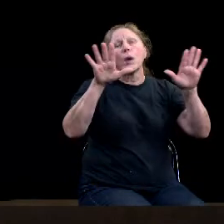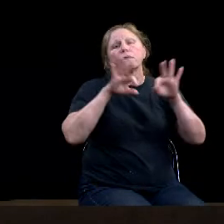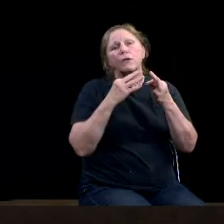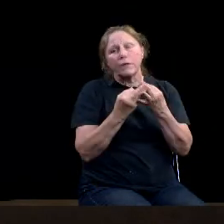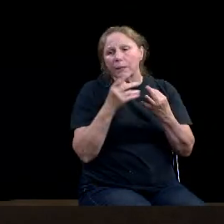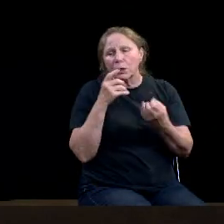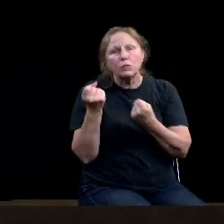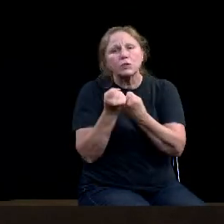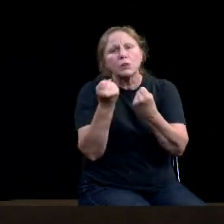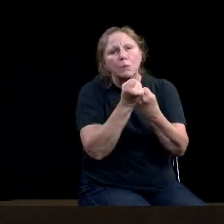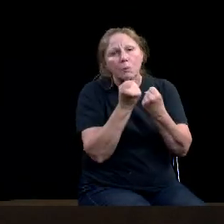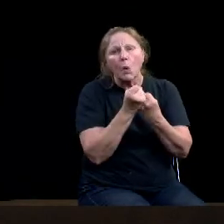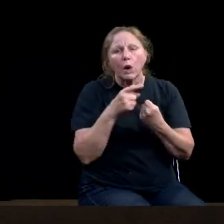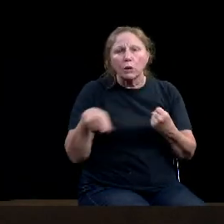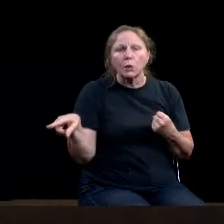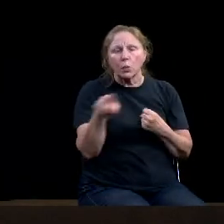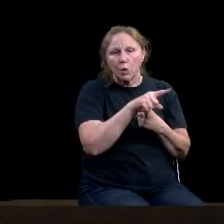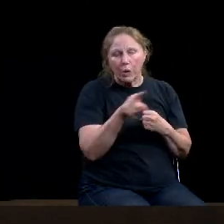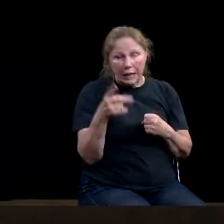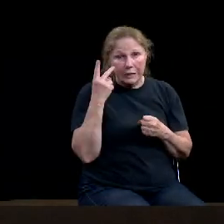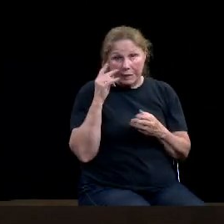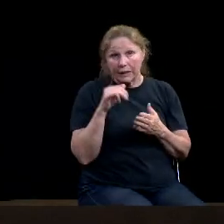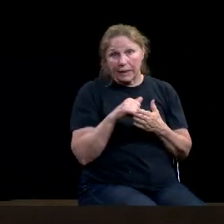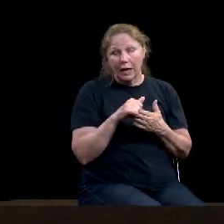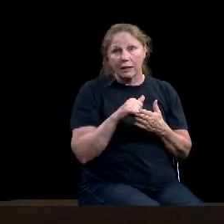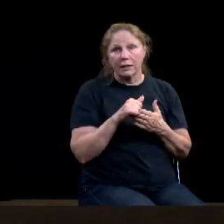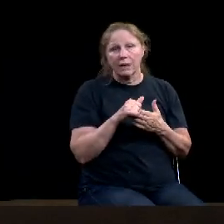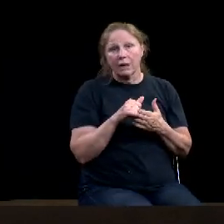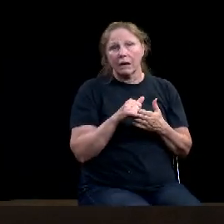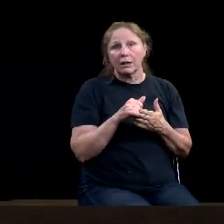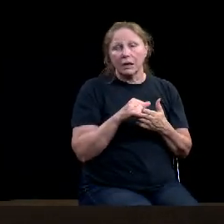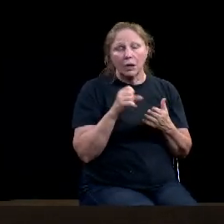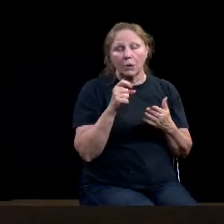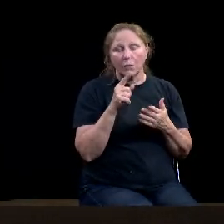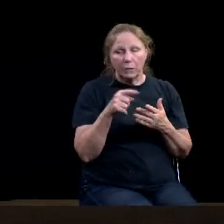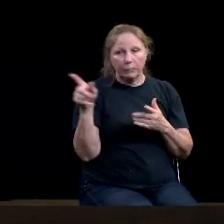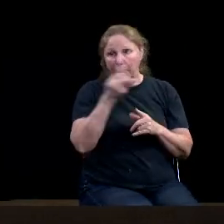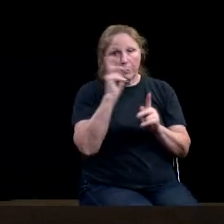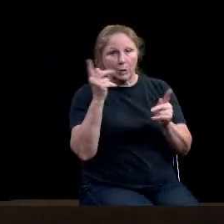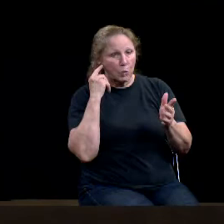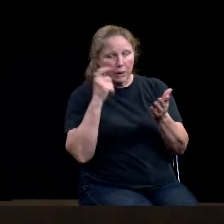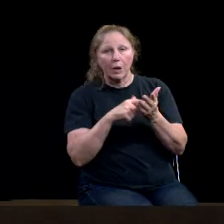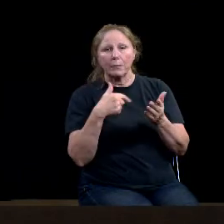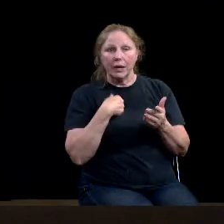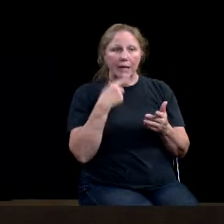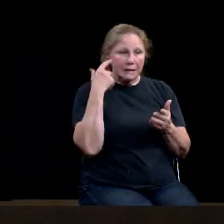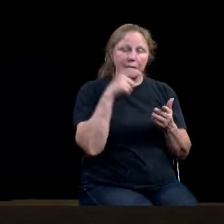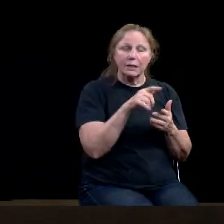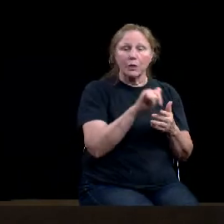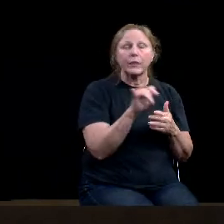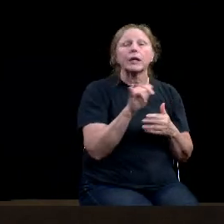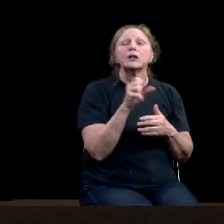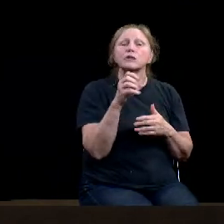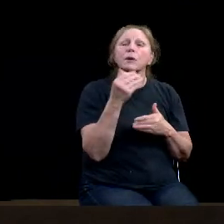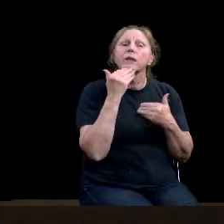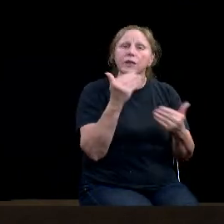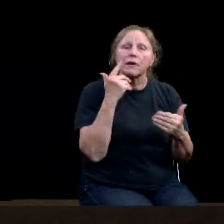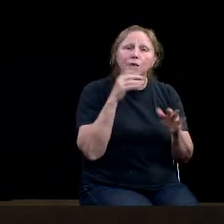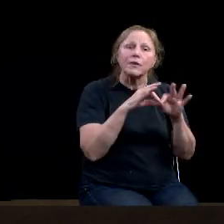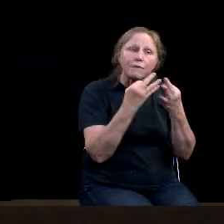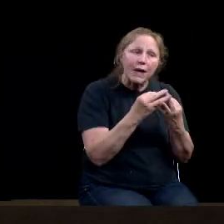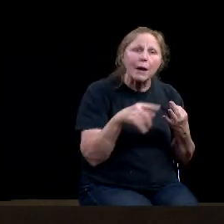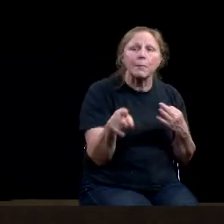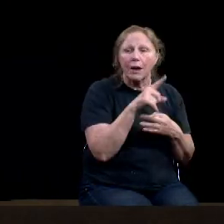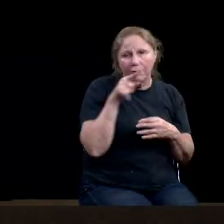so thank you to the family members of these council members who support them along the way. Congratulations.